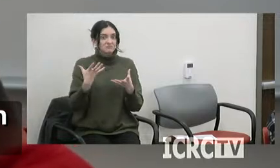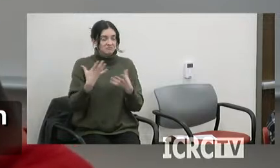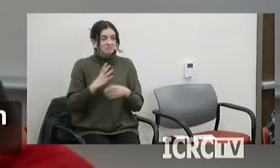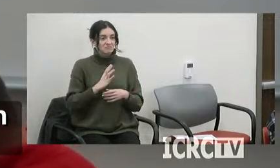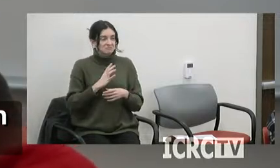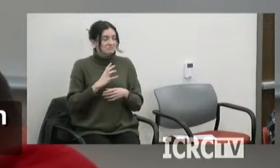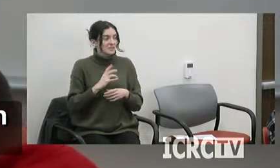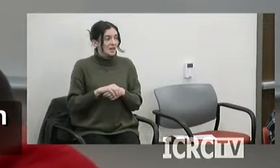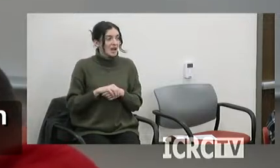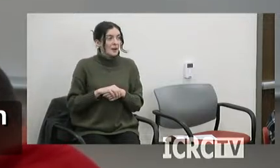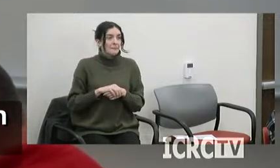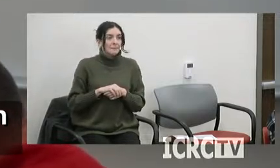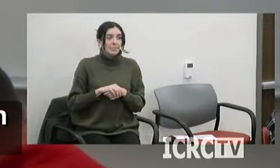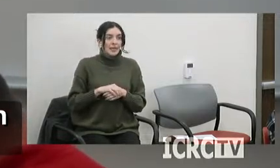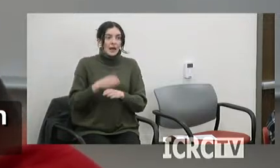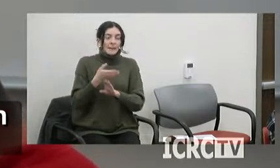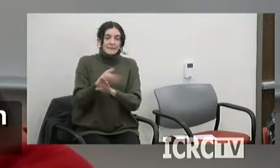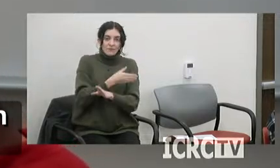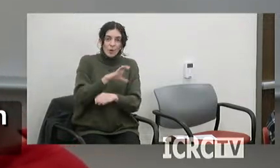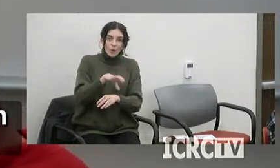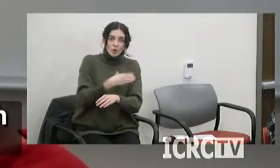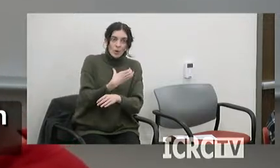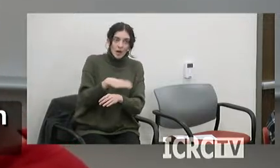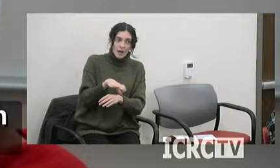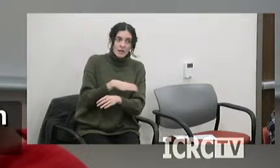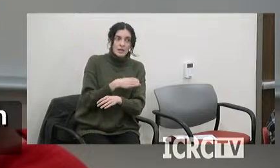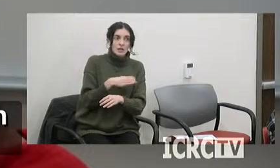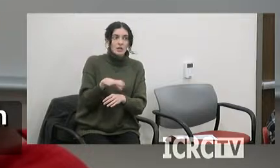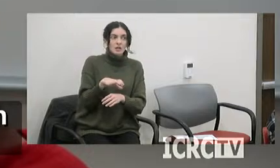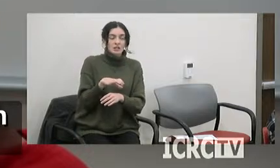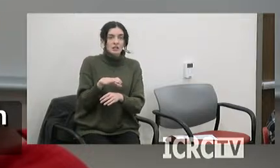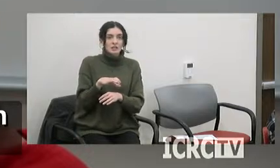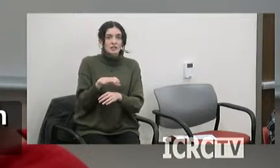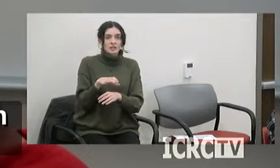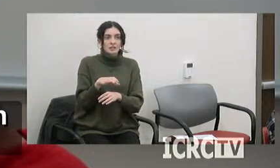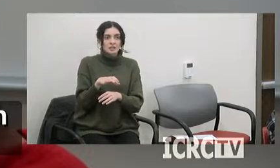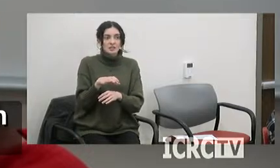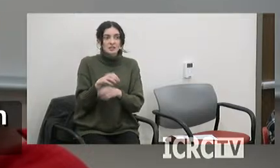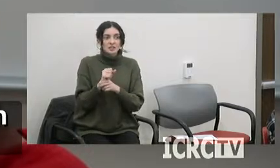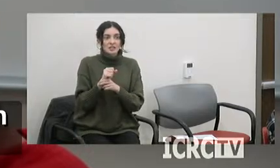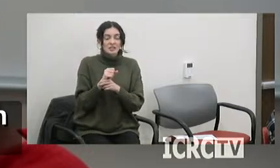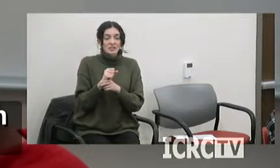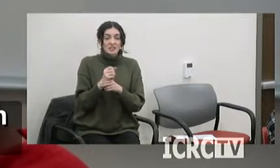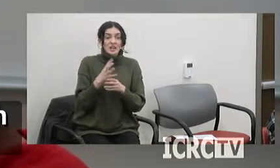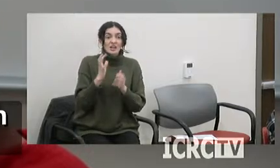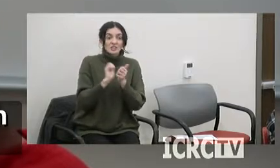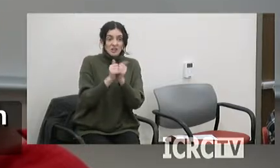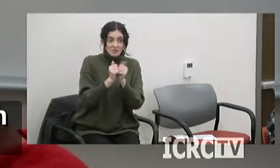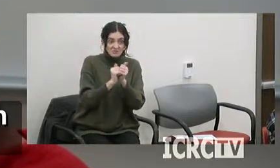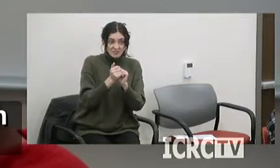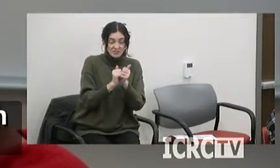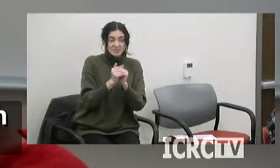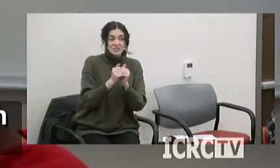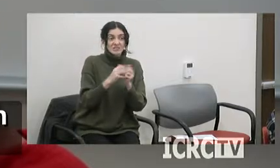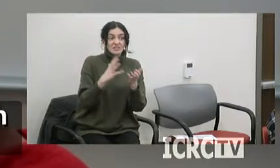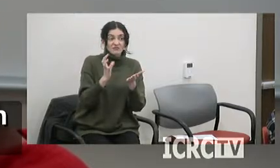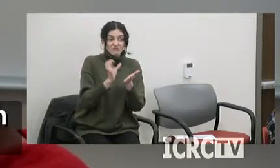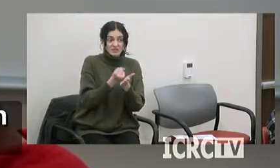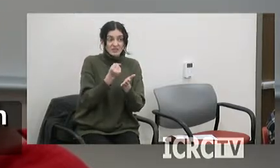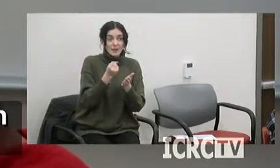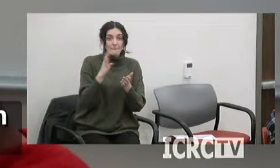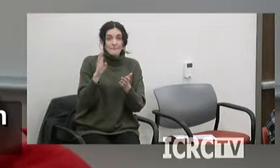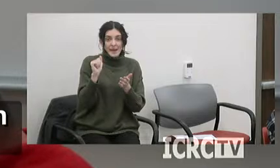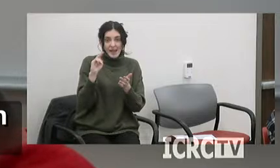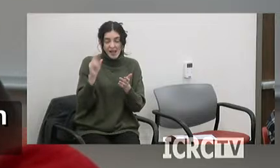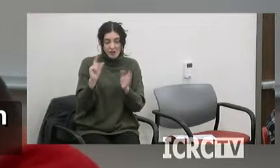meeting, they actually performed at Grand Nationals on the day of the last regular meeting. They finished 39th in the country, so pretty incredible. Proud of our band